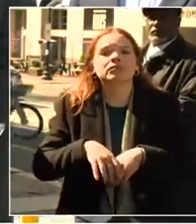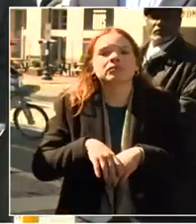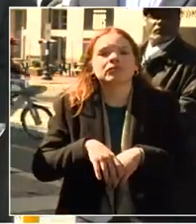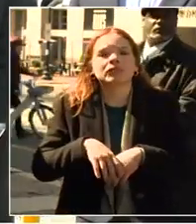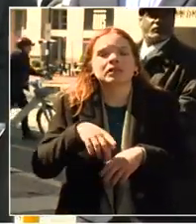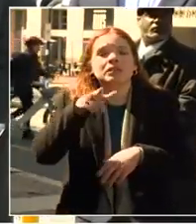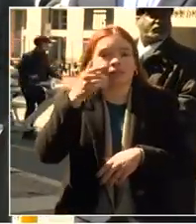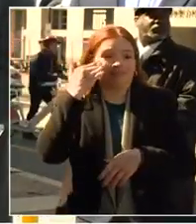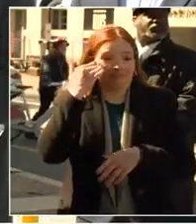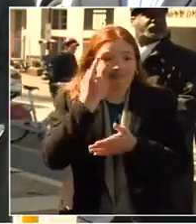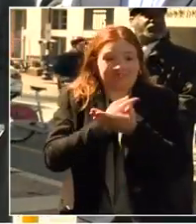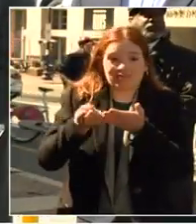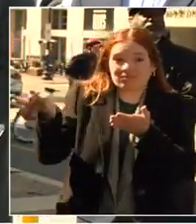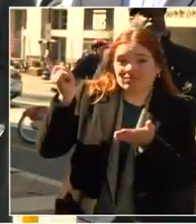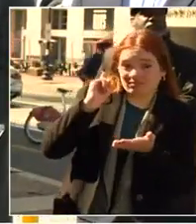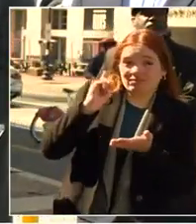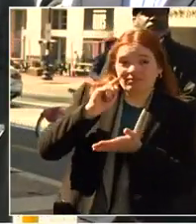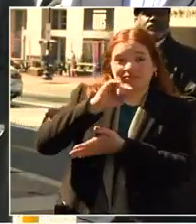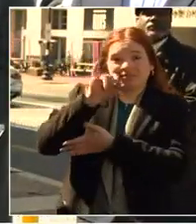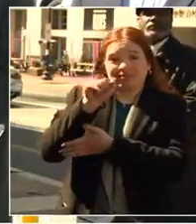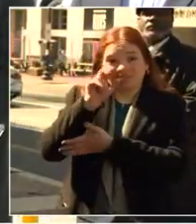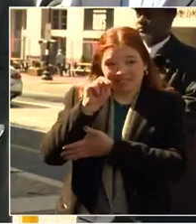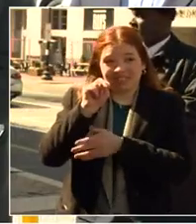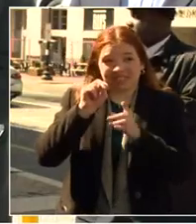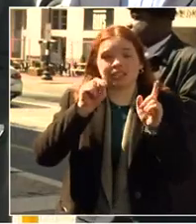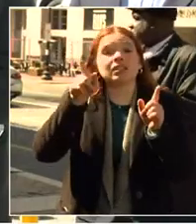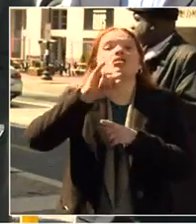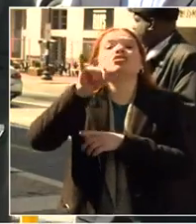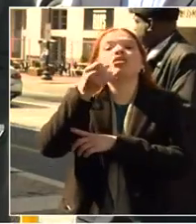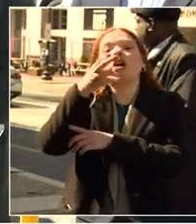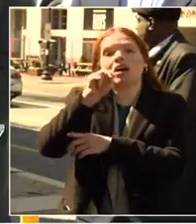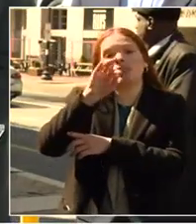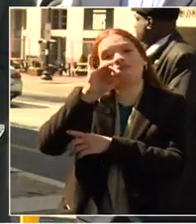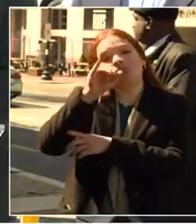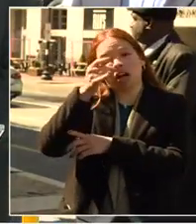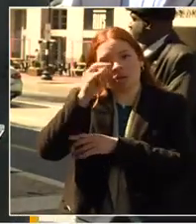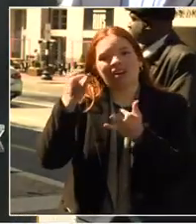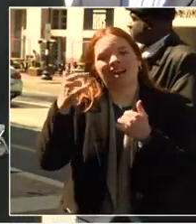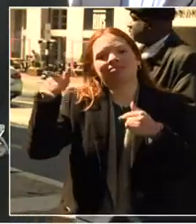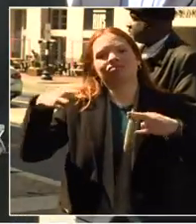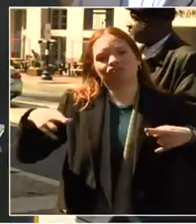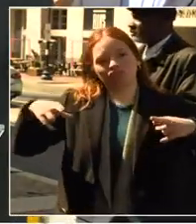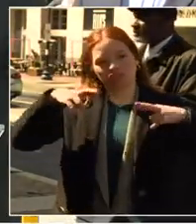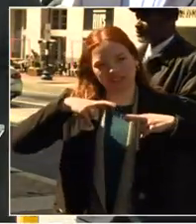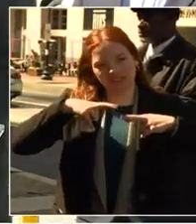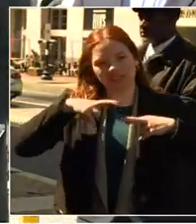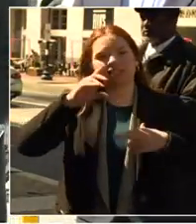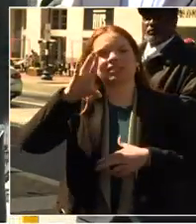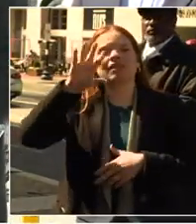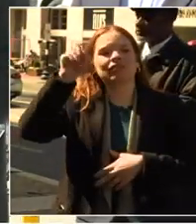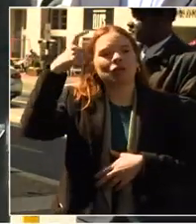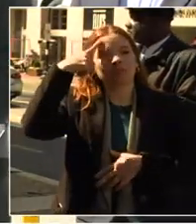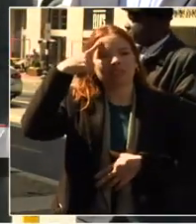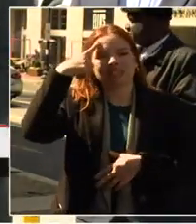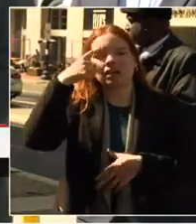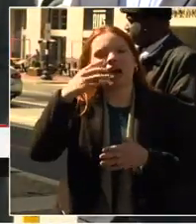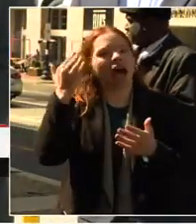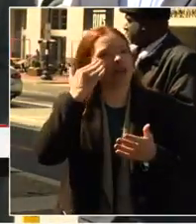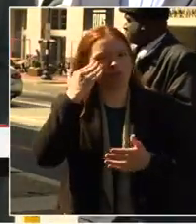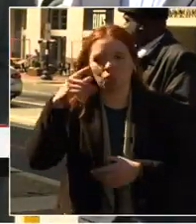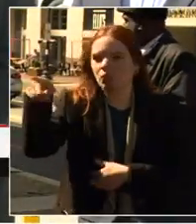John Falchicchio resigned from D.C. government, and I know you have many questions, and that's